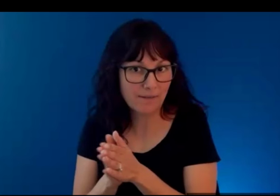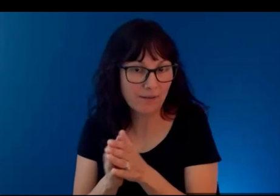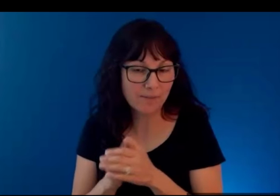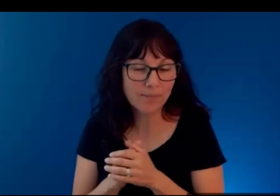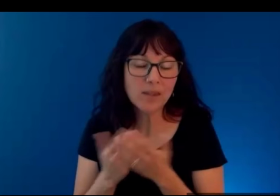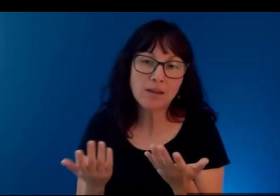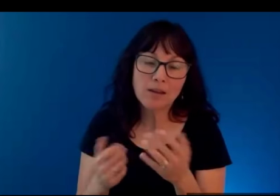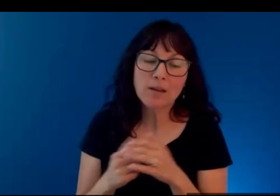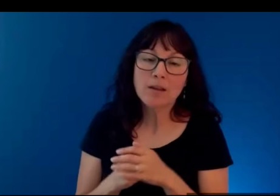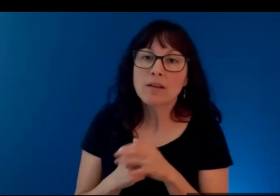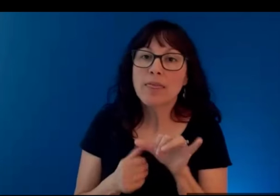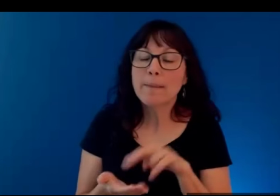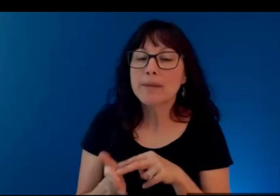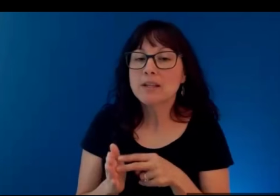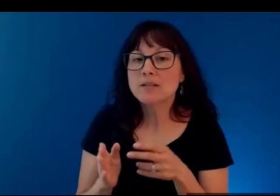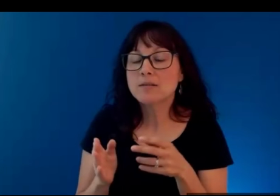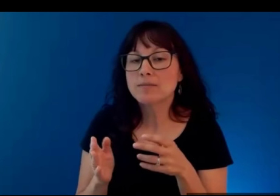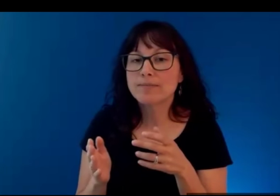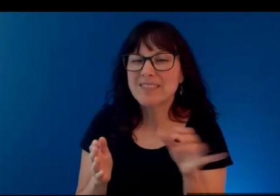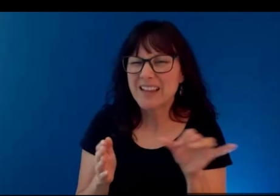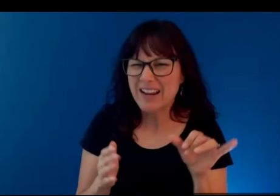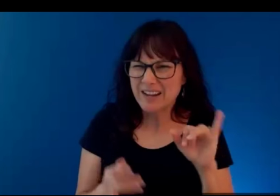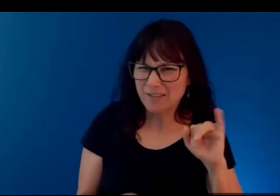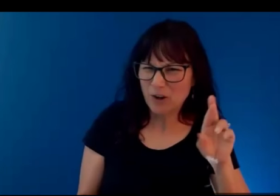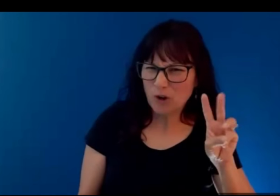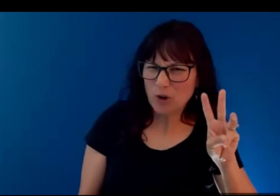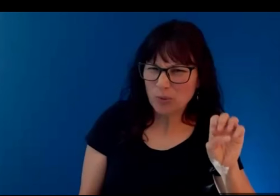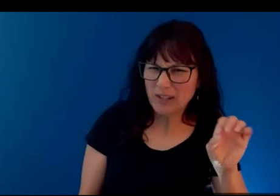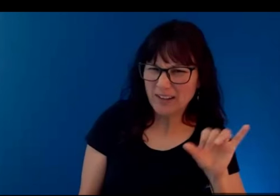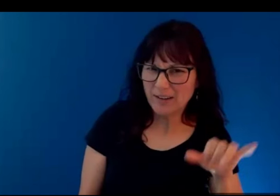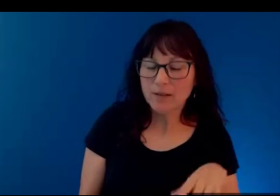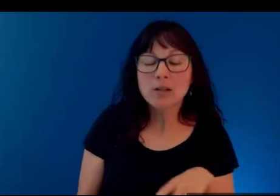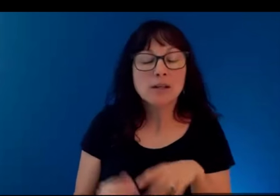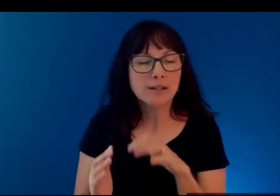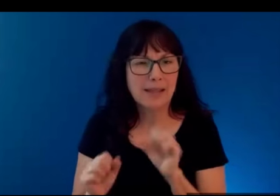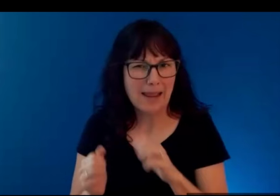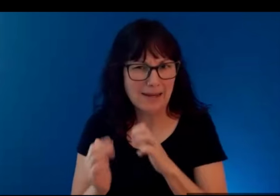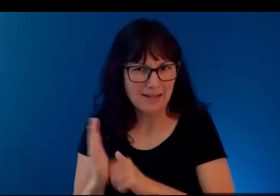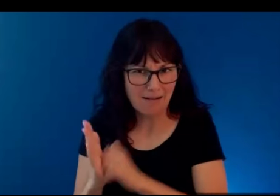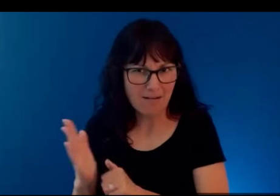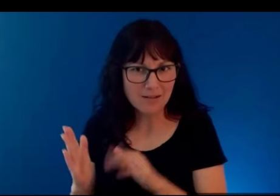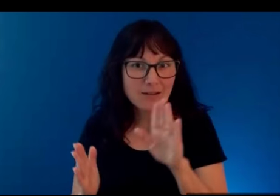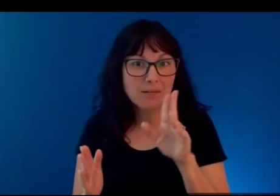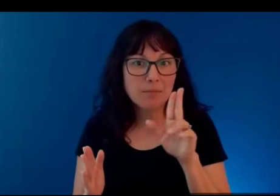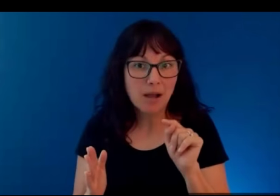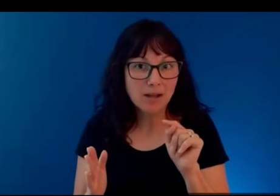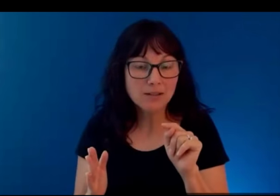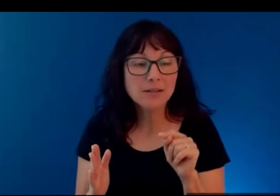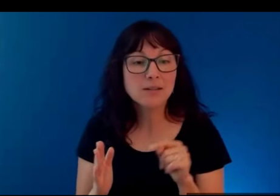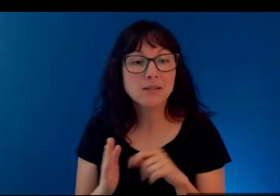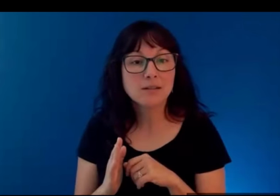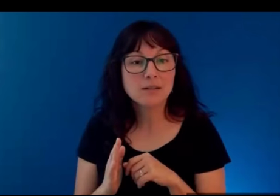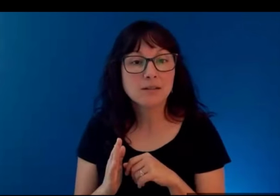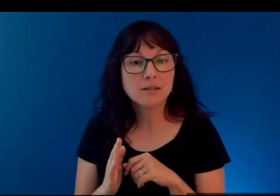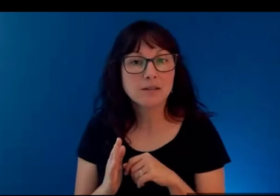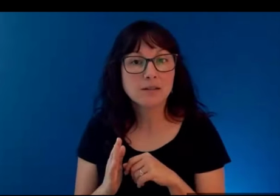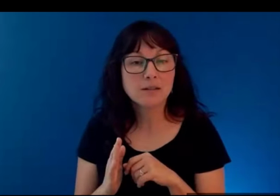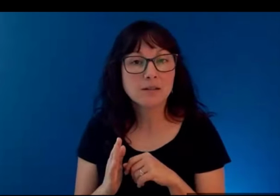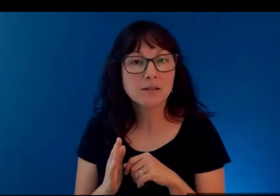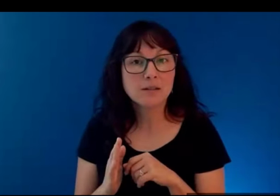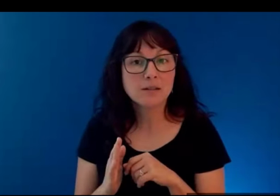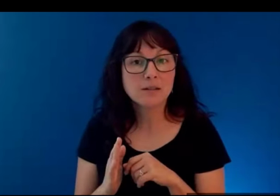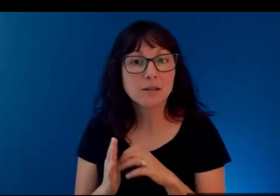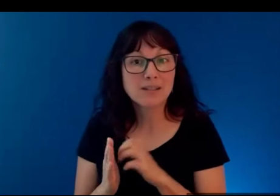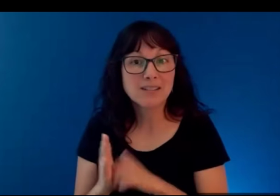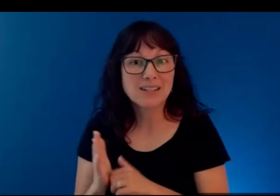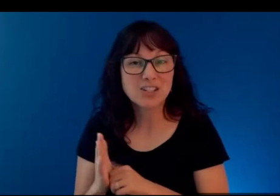And basically, it allows, similar to IRWI's, deductions, but it's deductions that are ordinary